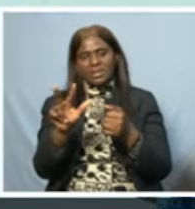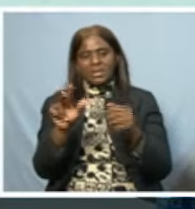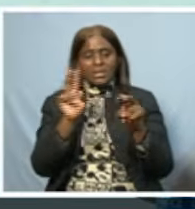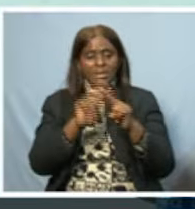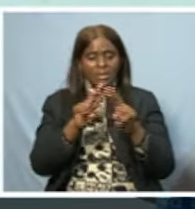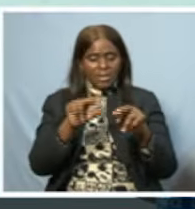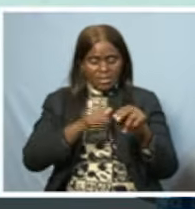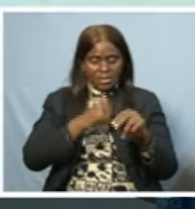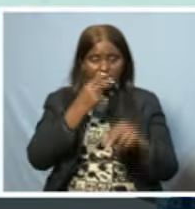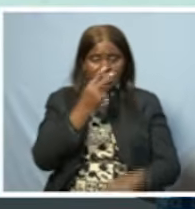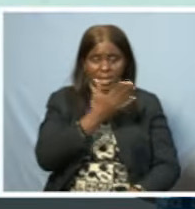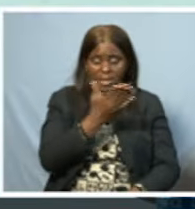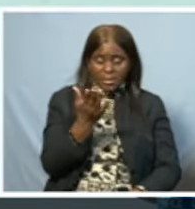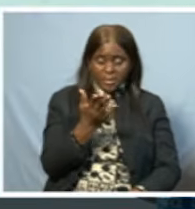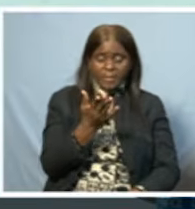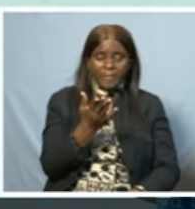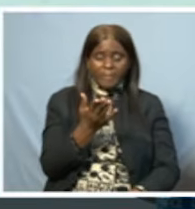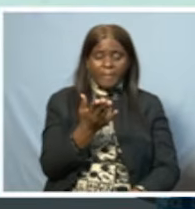Chair, we were looking at